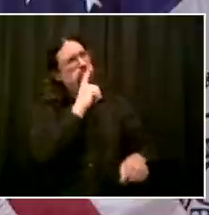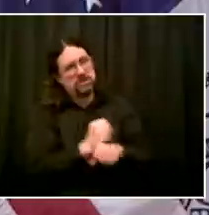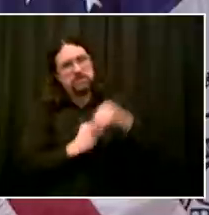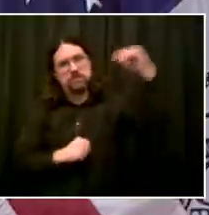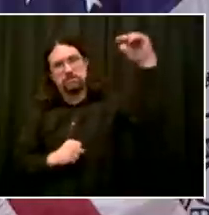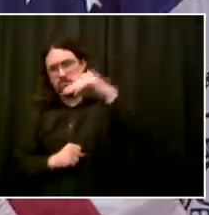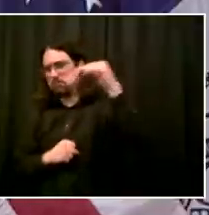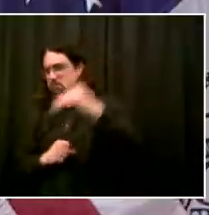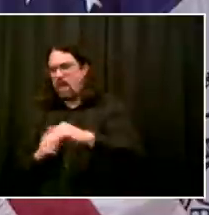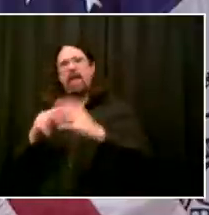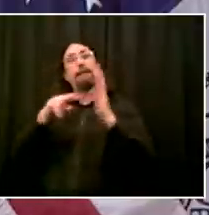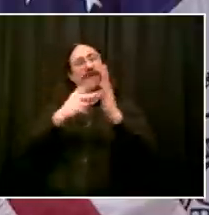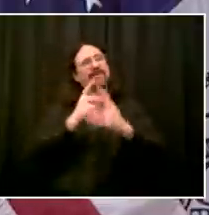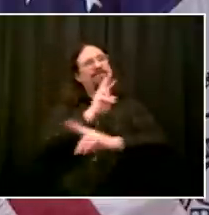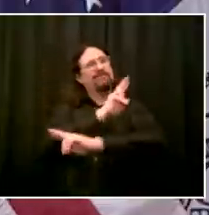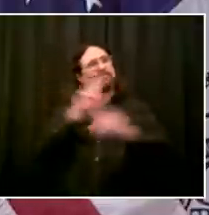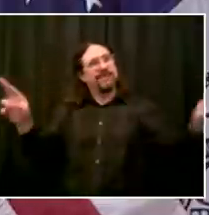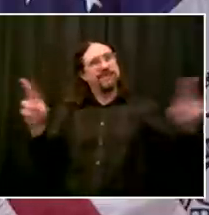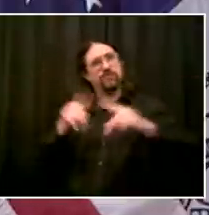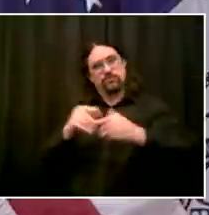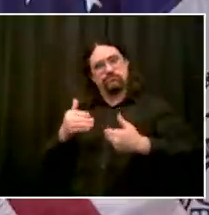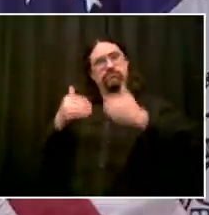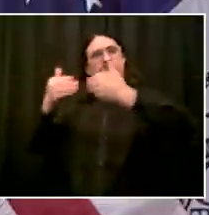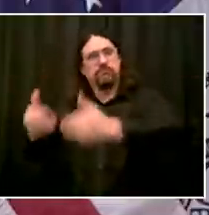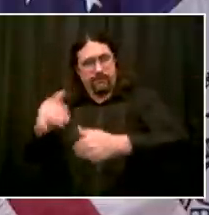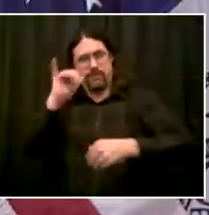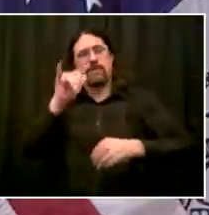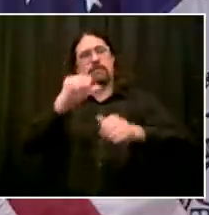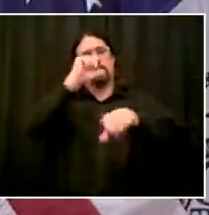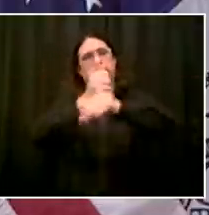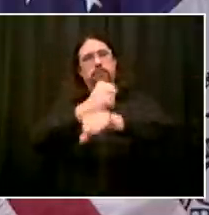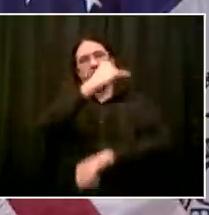out distinctly and talk about whatever changes we need to make.